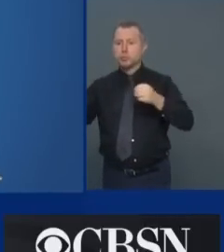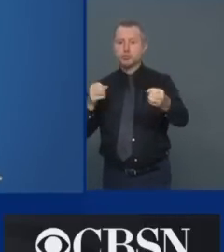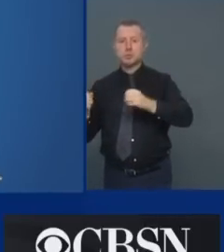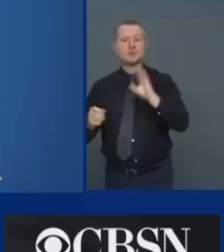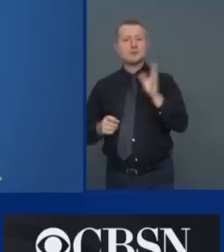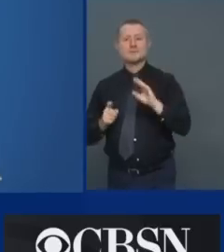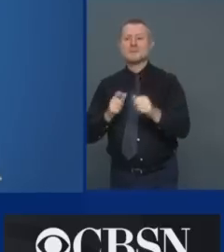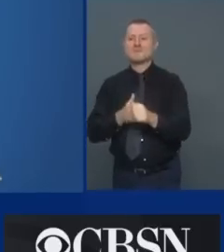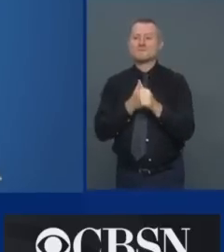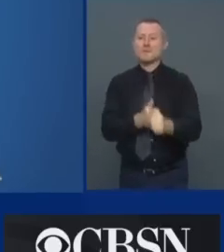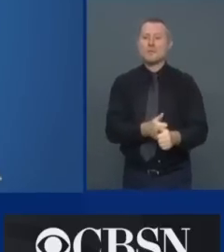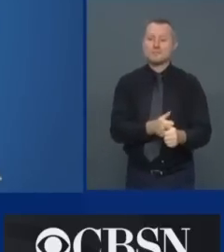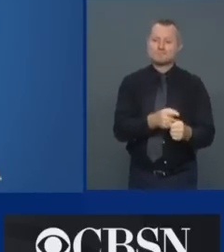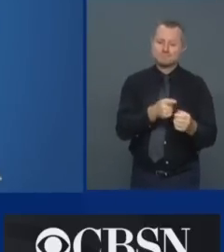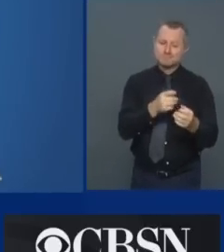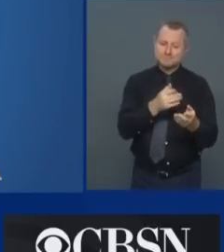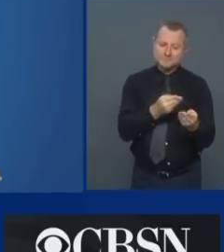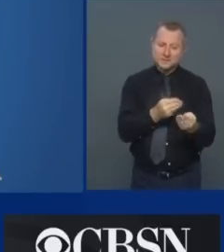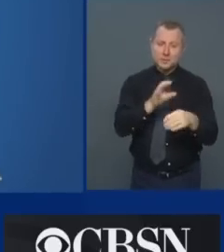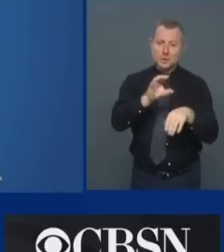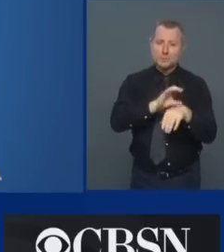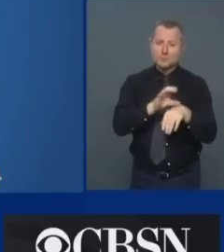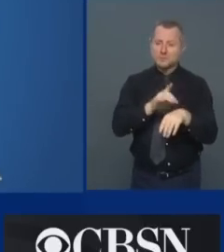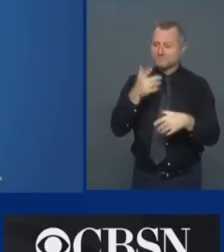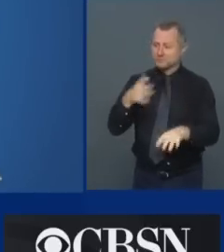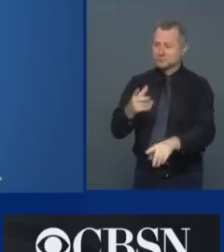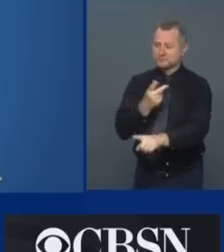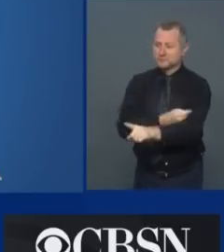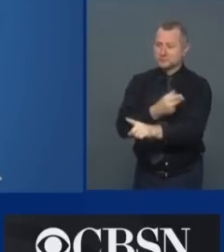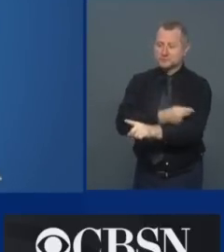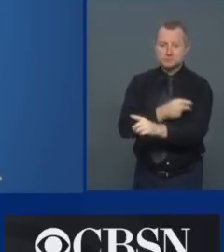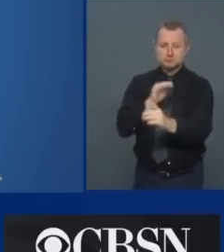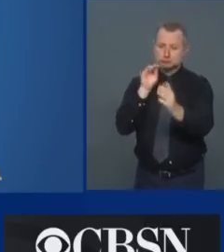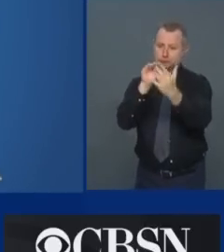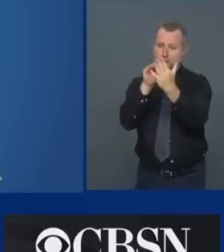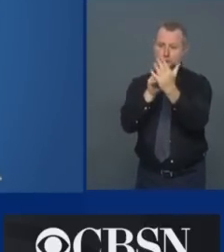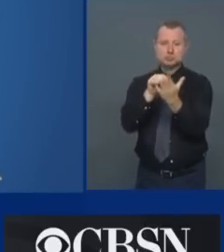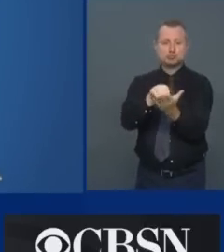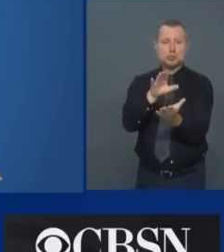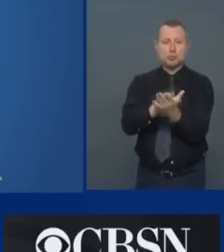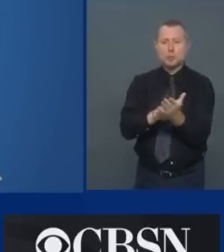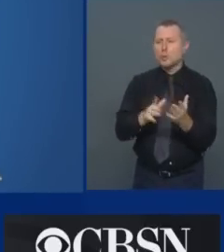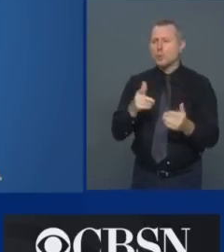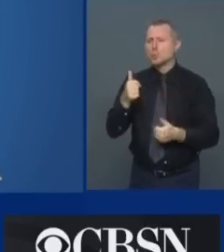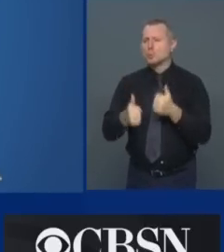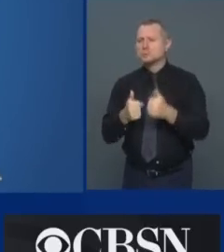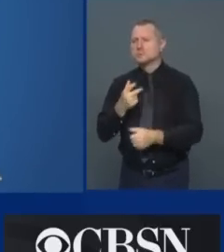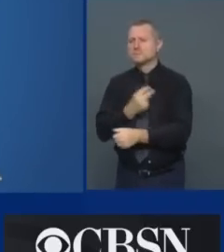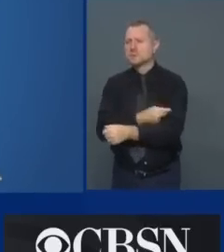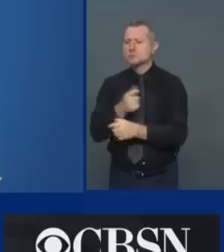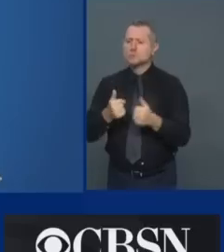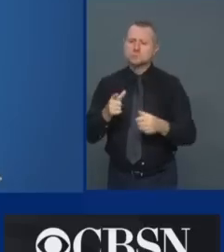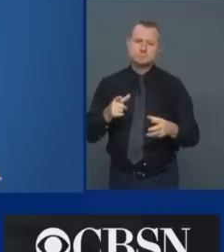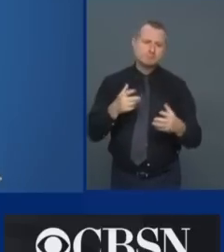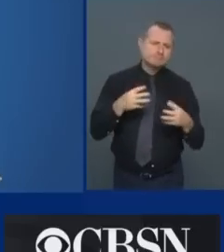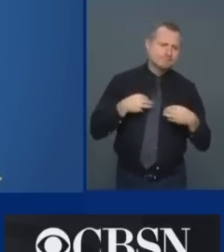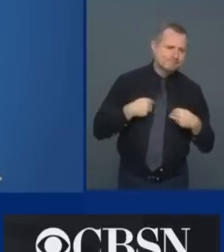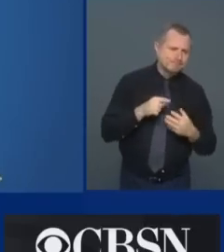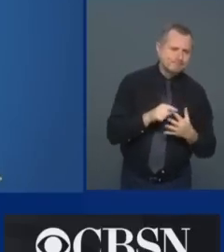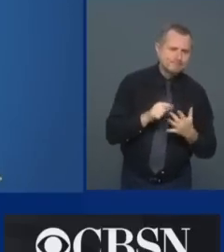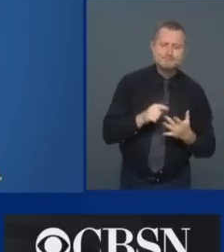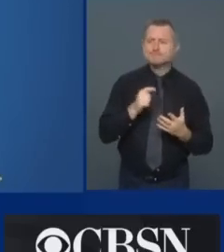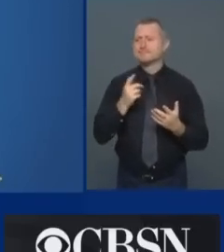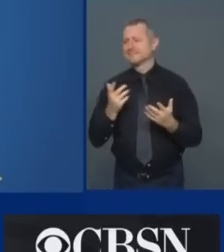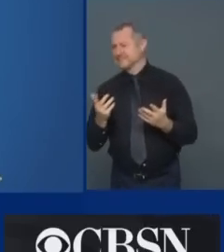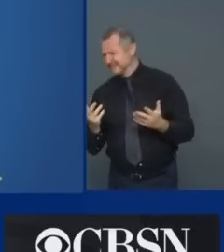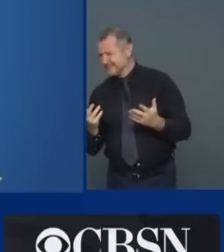was vaccinated, when and what vaccine they actually received. And there's going to have to